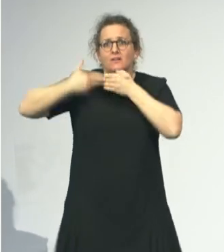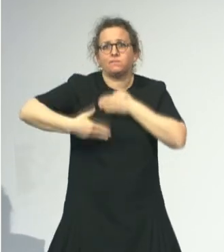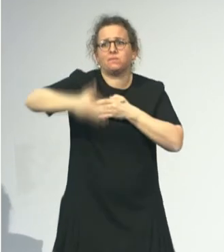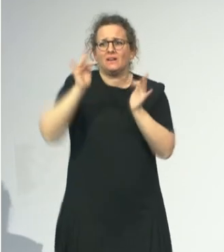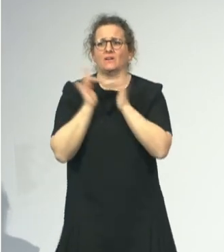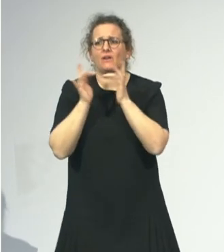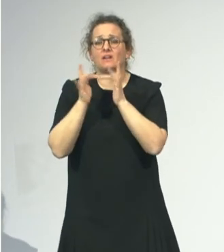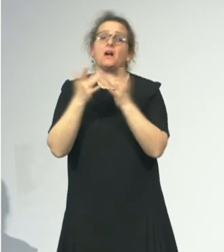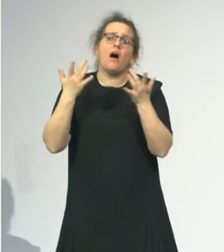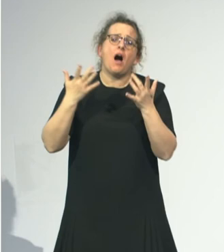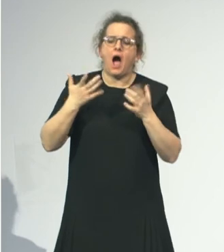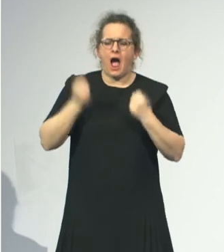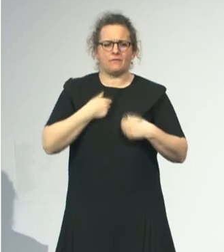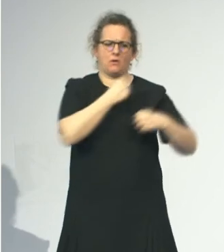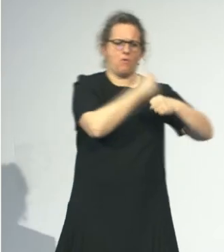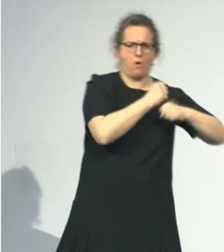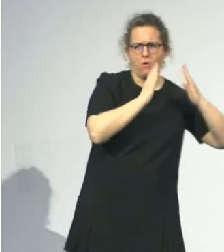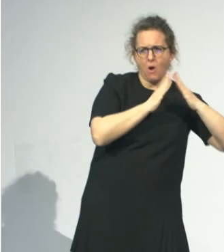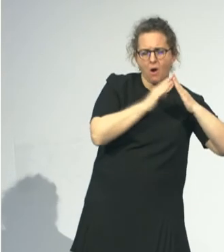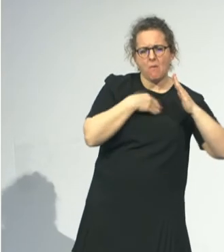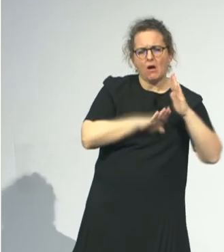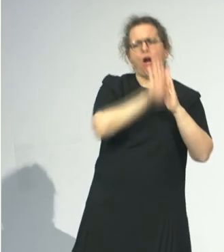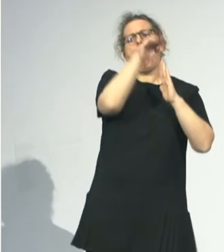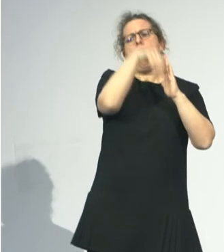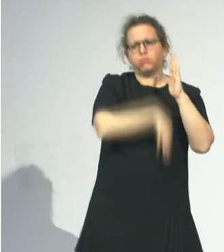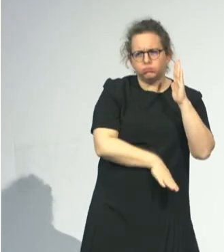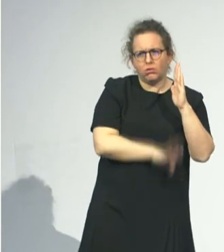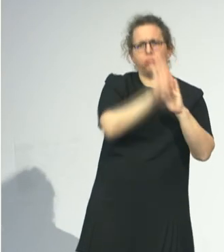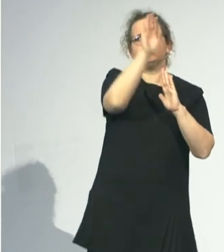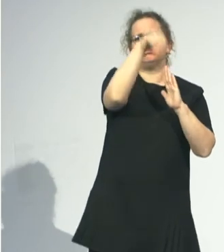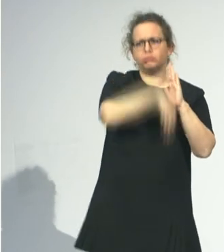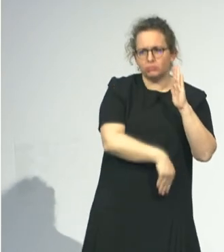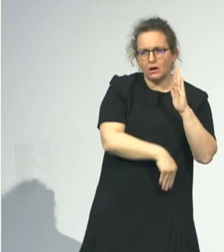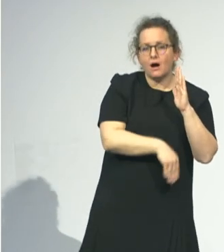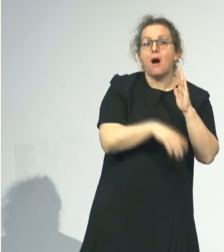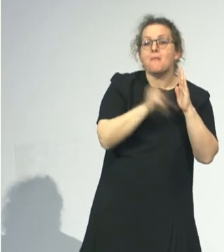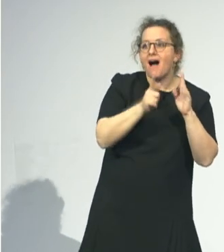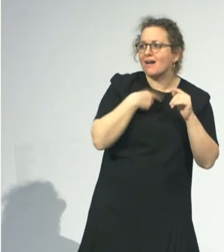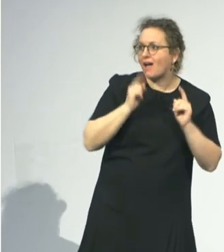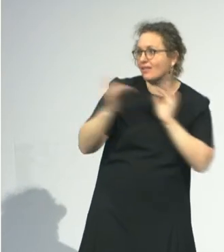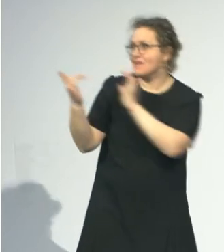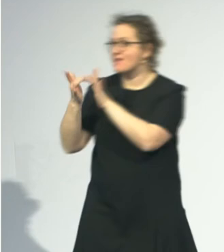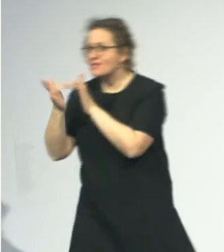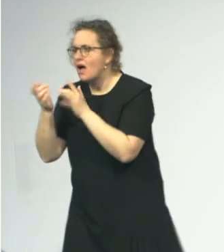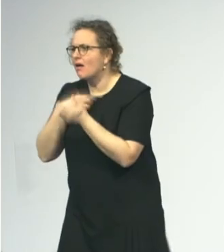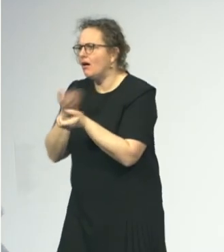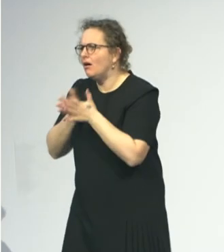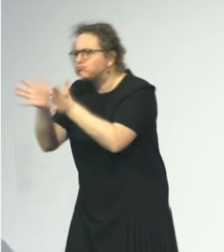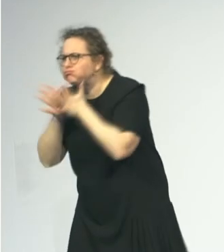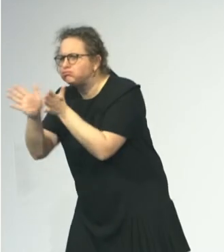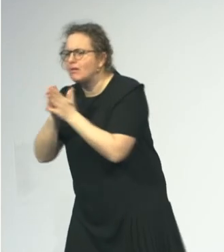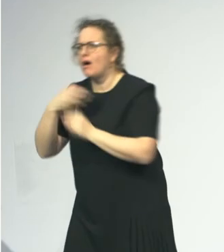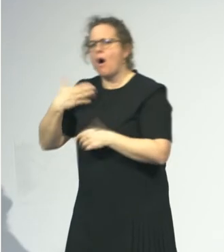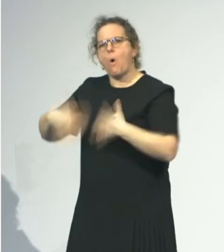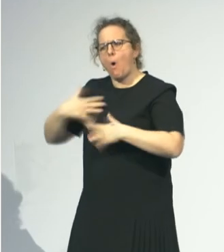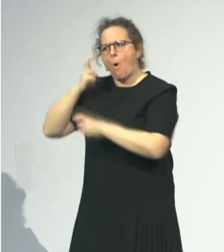back to moments, conversations I've had, things I heard here, that keep me going on my day-to-day work. So